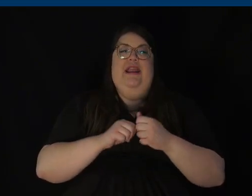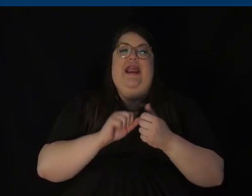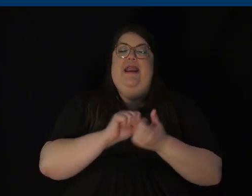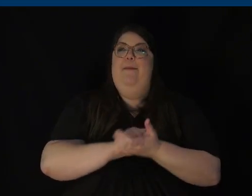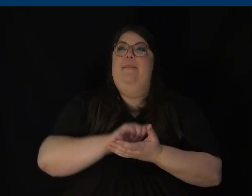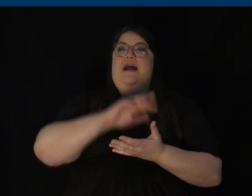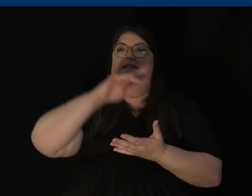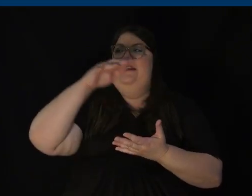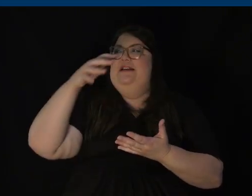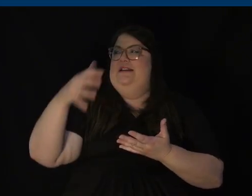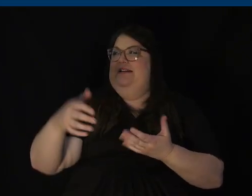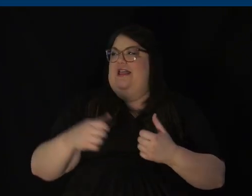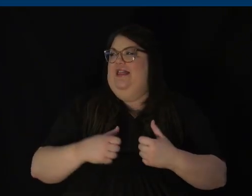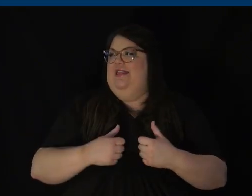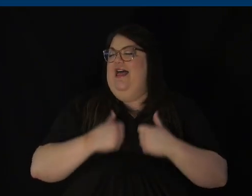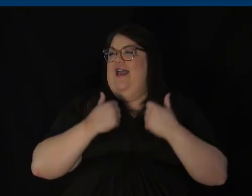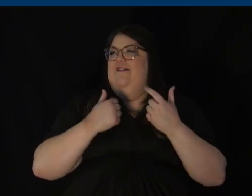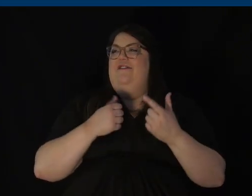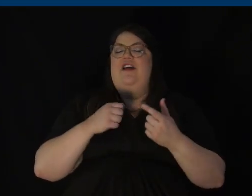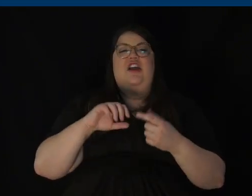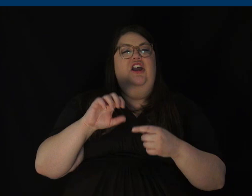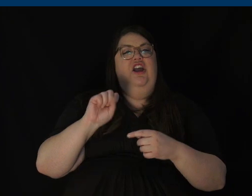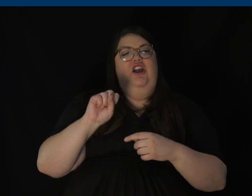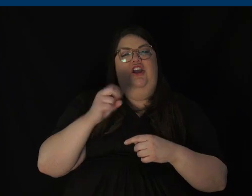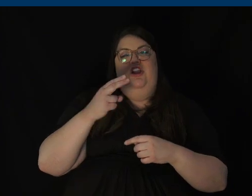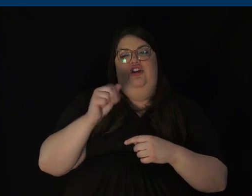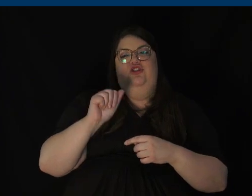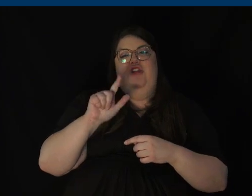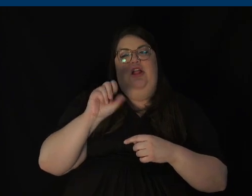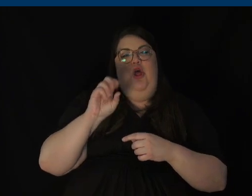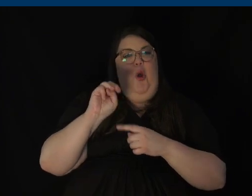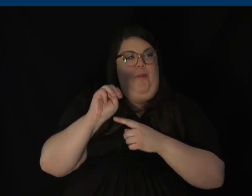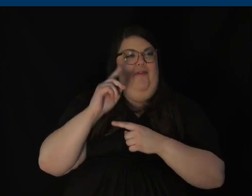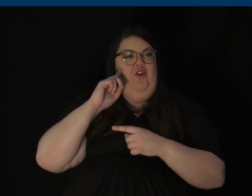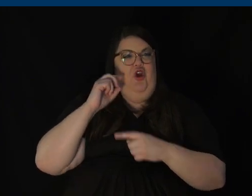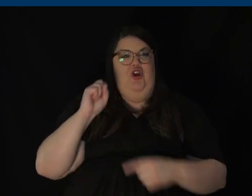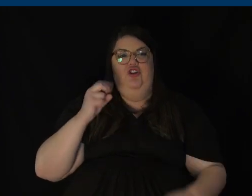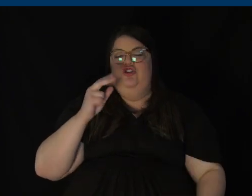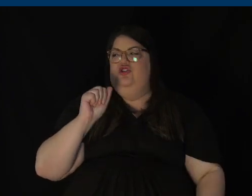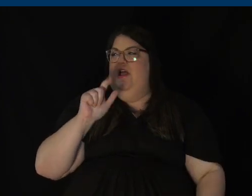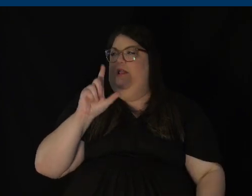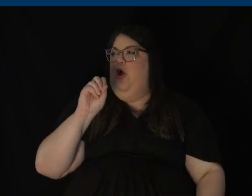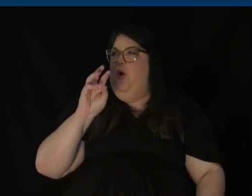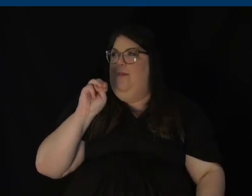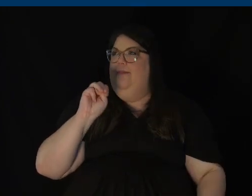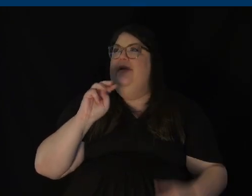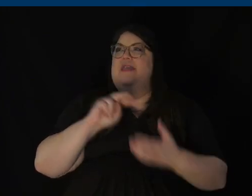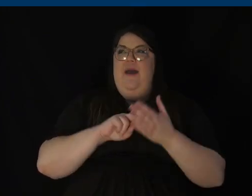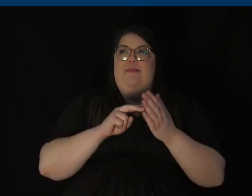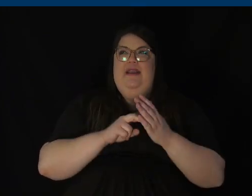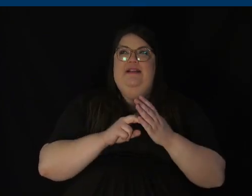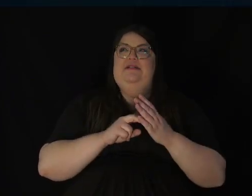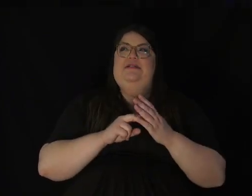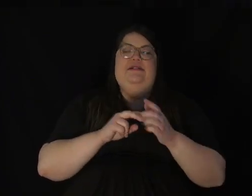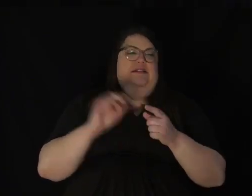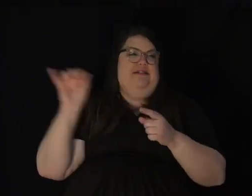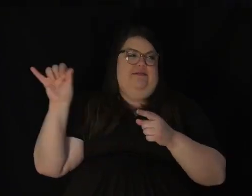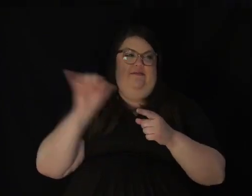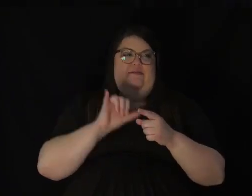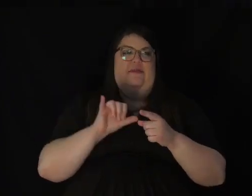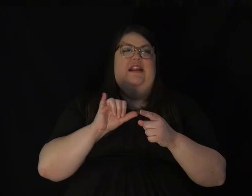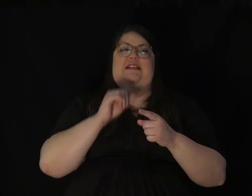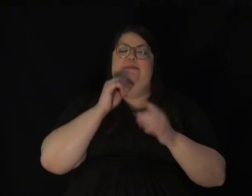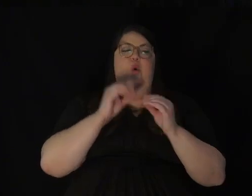word peace here is the word shalom, and it has a way more depth of meaning than just a greeting of hello and peace to